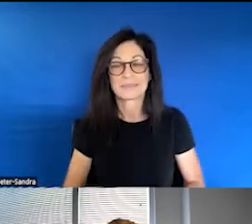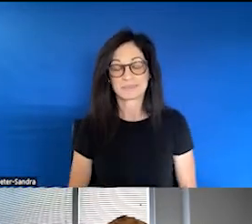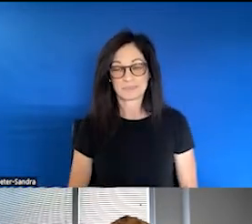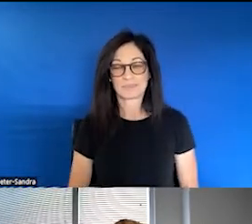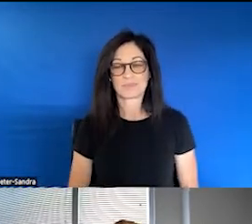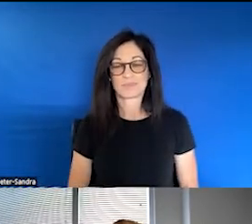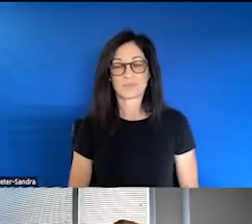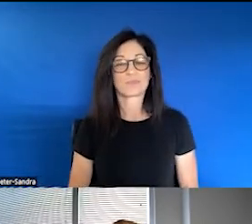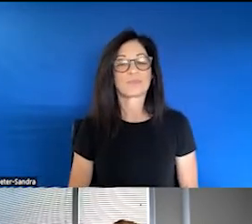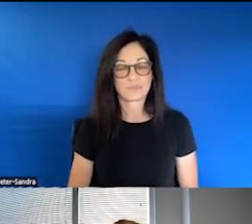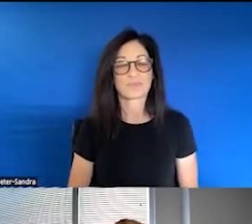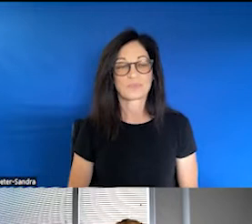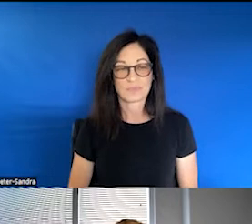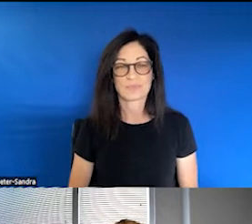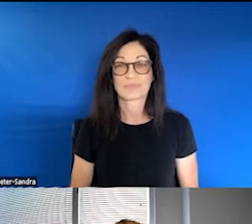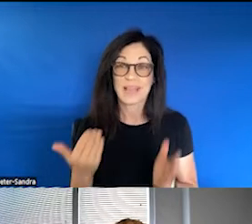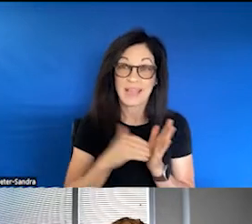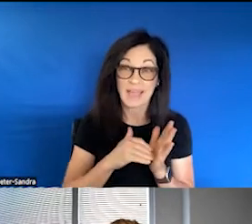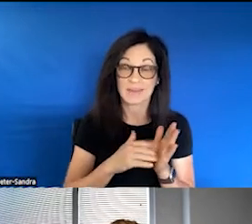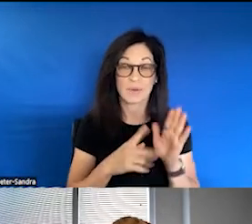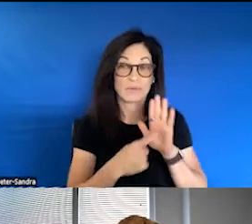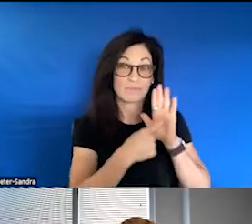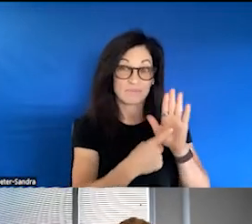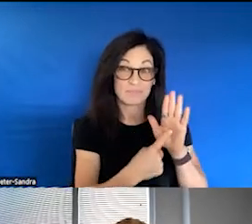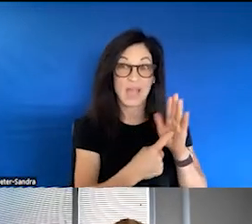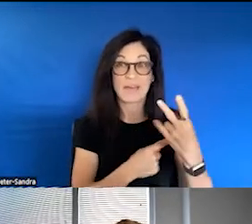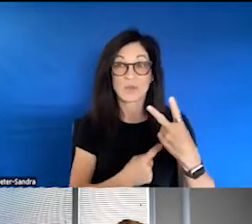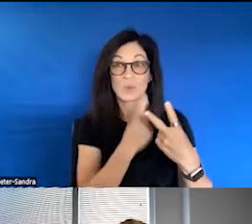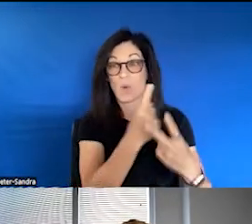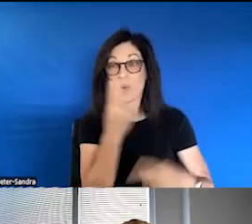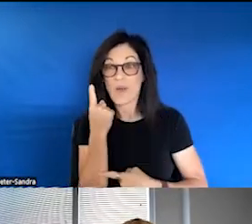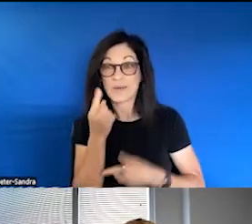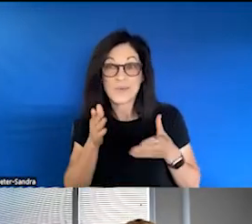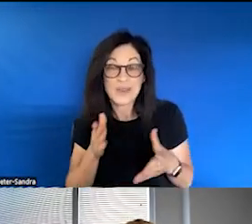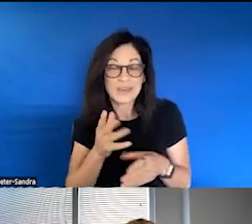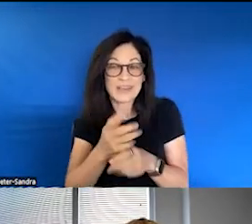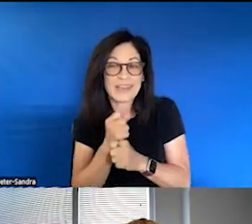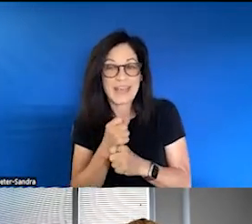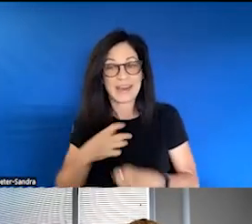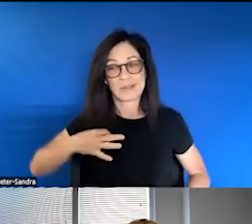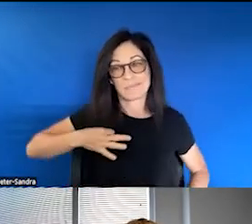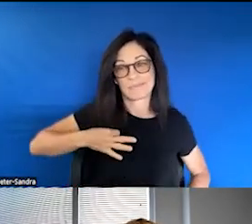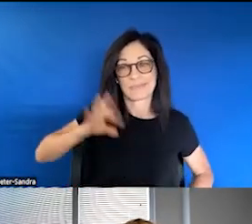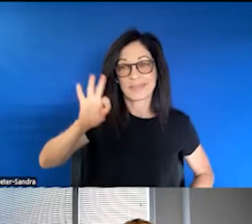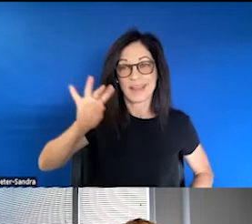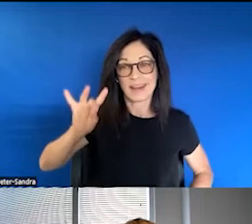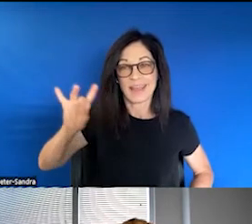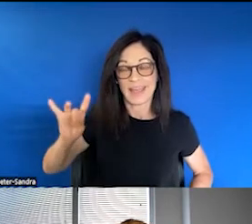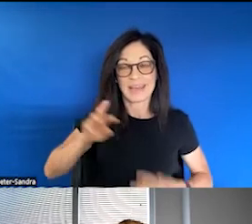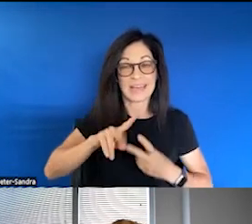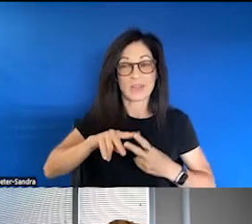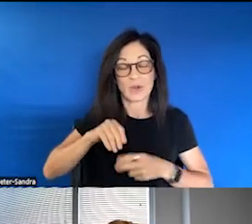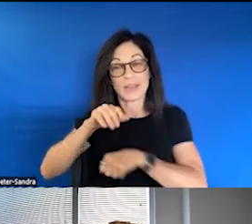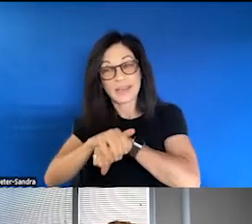to flag again that this is one of the 2 ways that you can get one of the 988 t-shirts, either in English